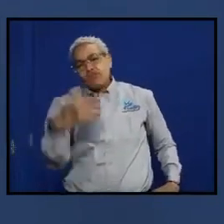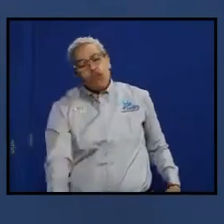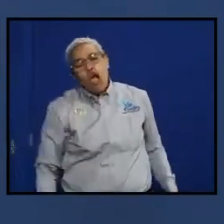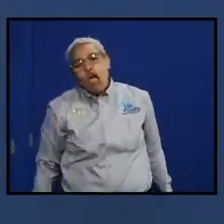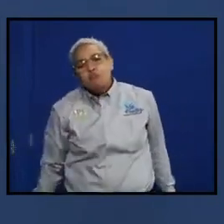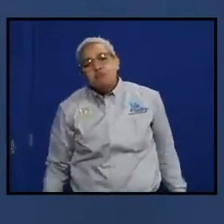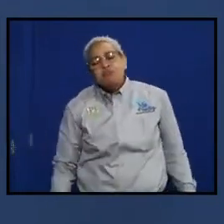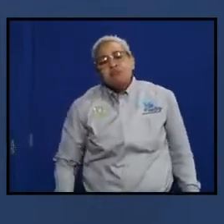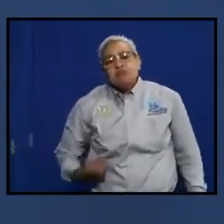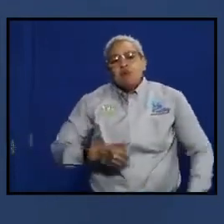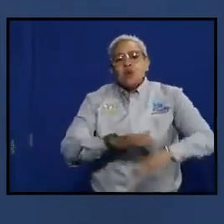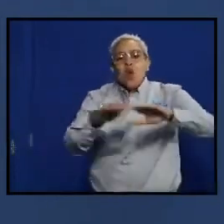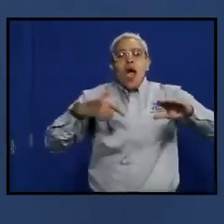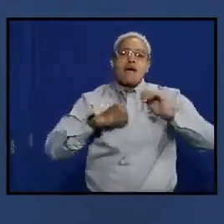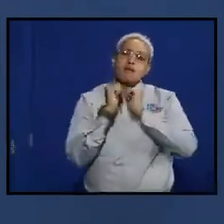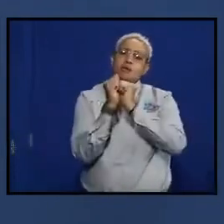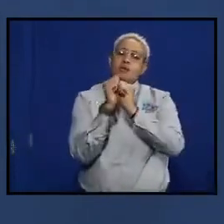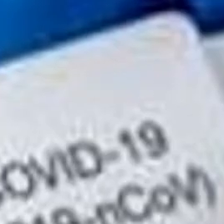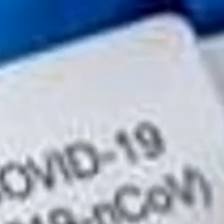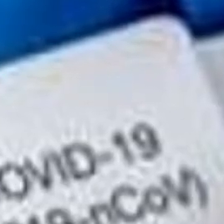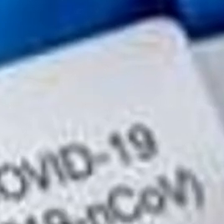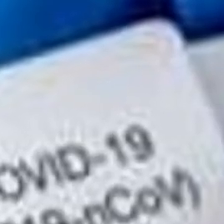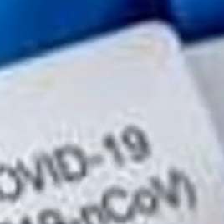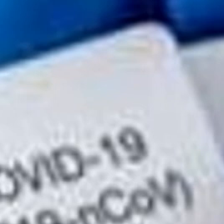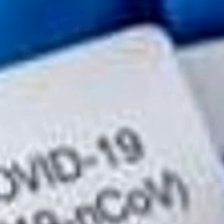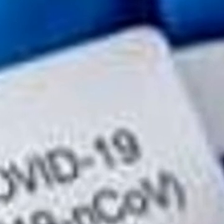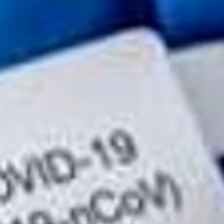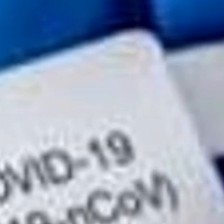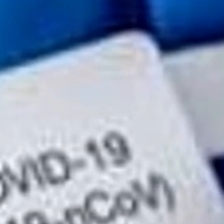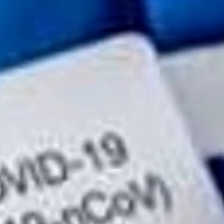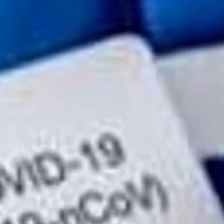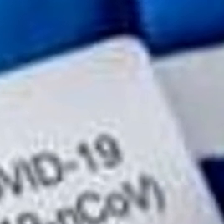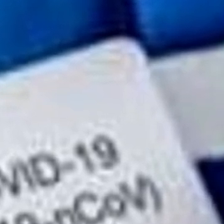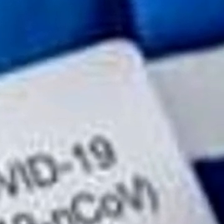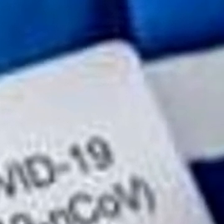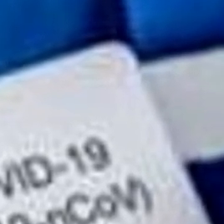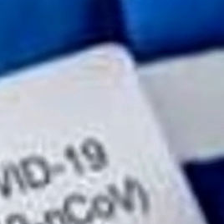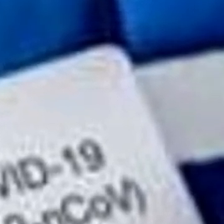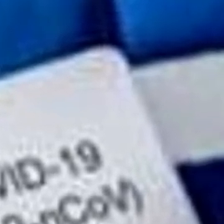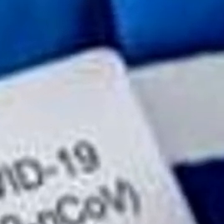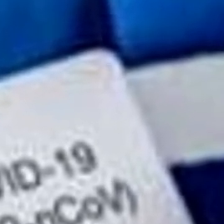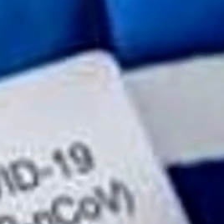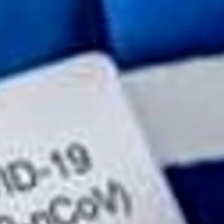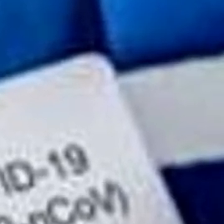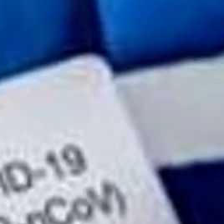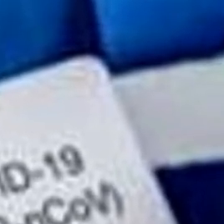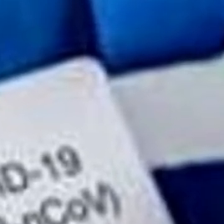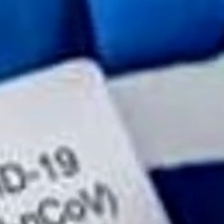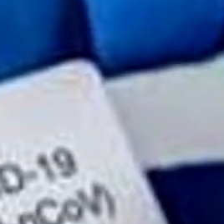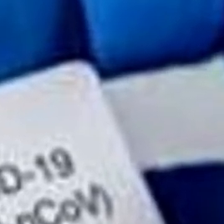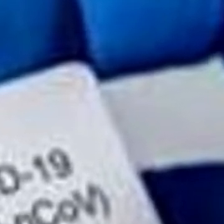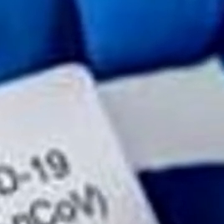Prime Minister Andrew Holness. Fifty-one new COVID-19 cases and 17 deaths were